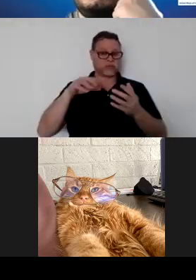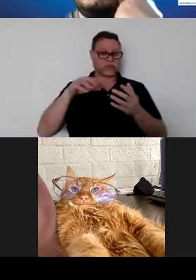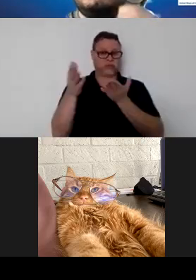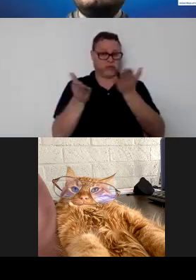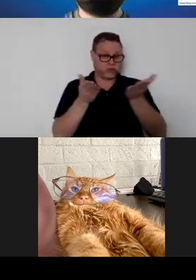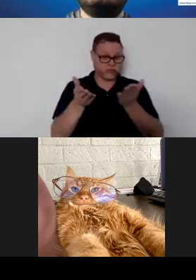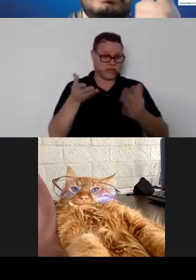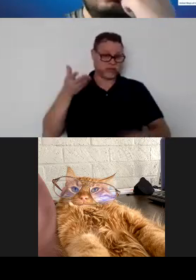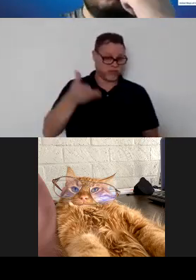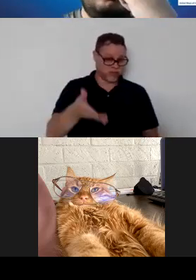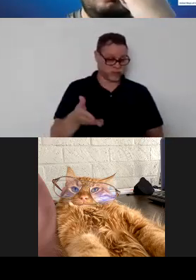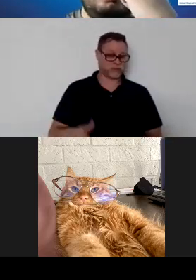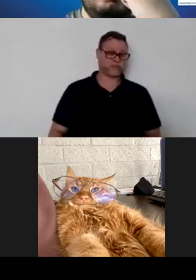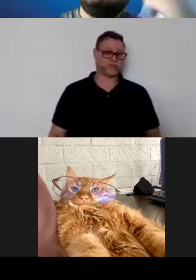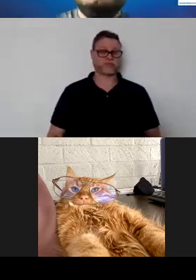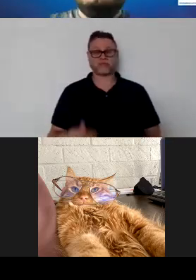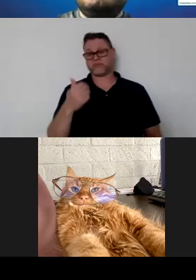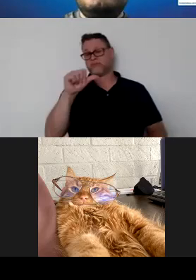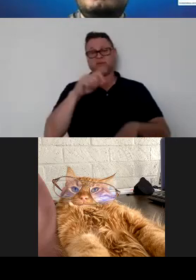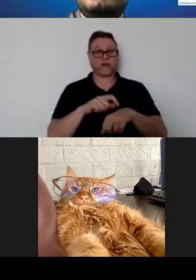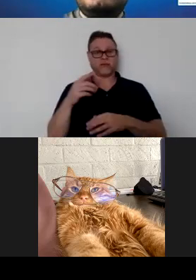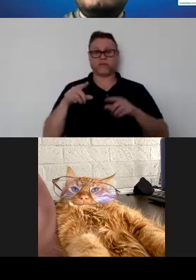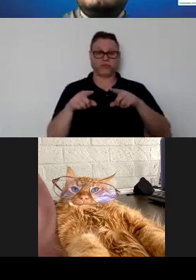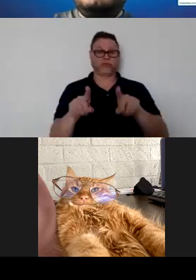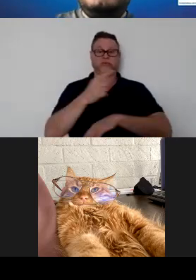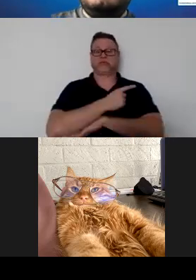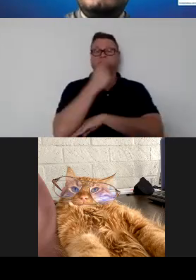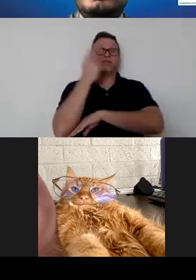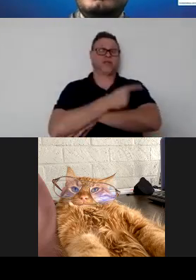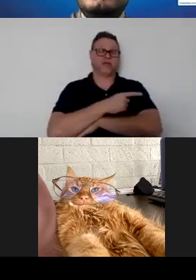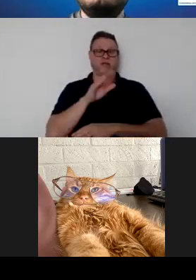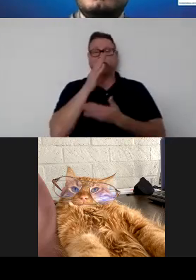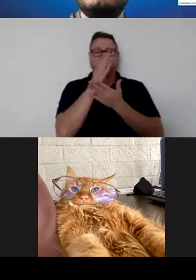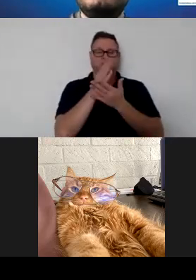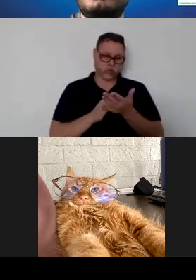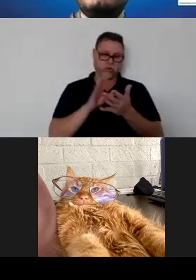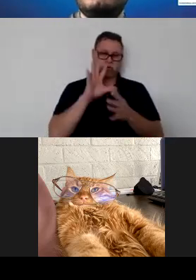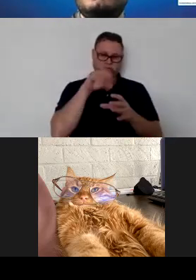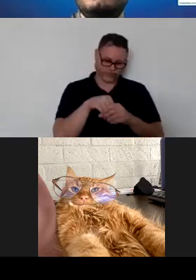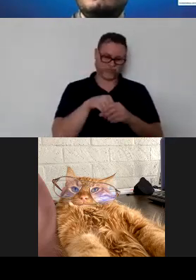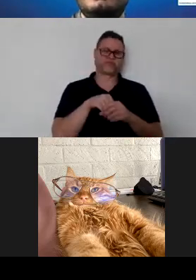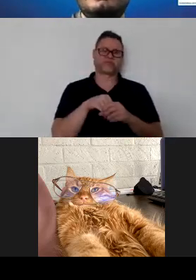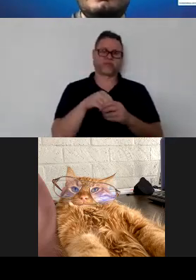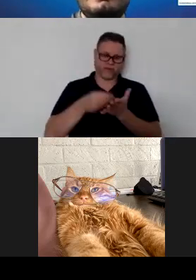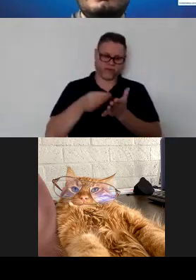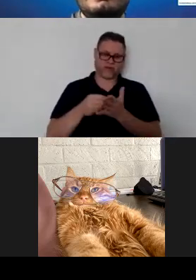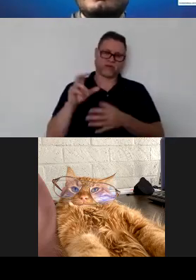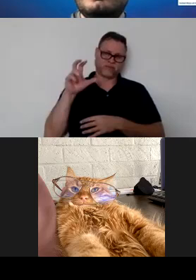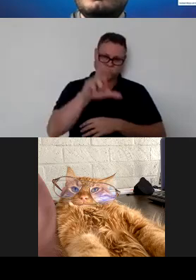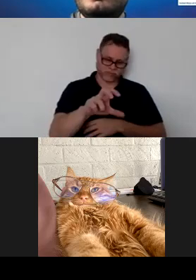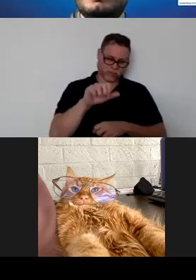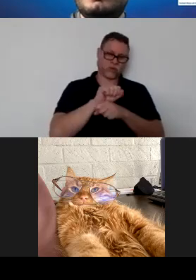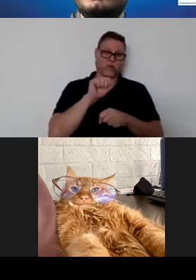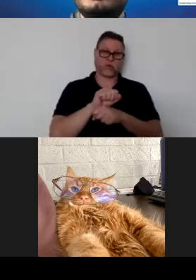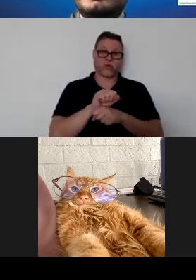there at any given time during the day, that would be a part of the funding and the work that needs to